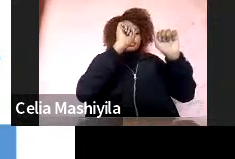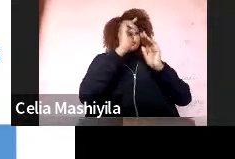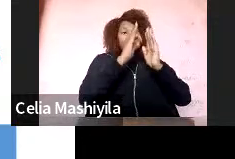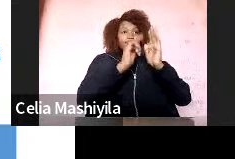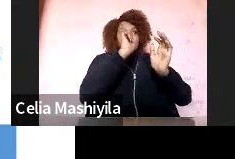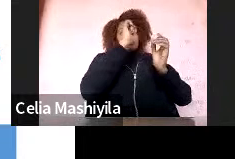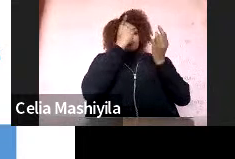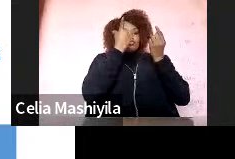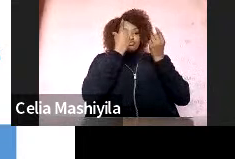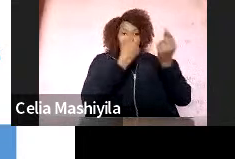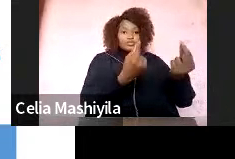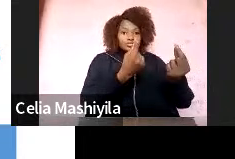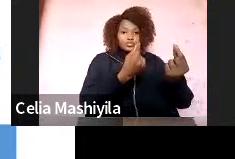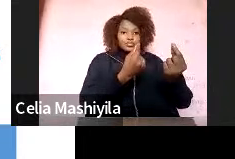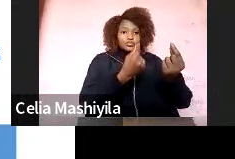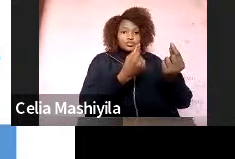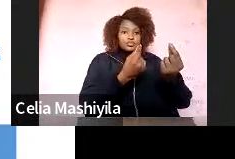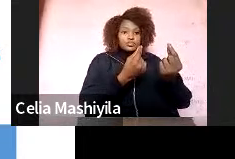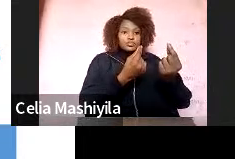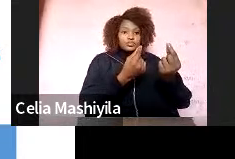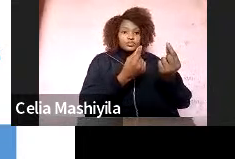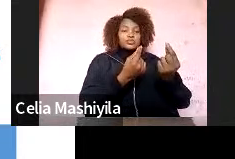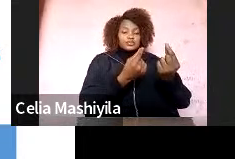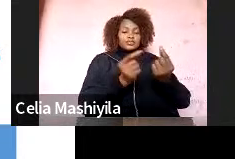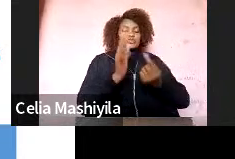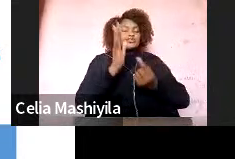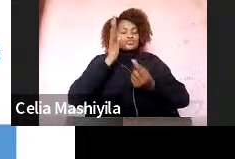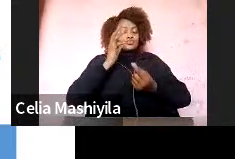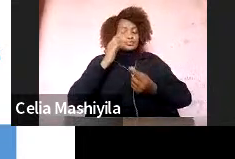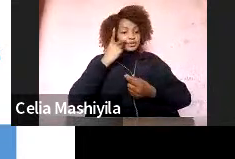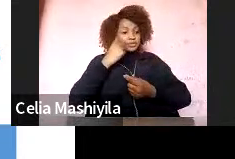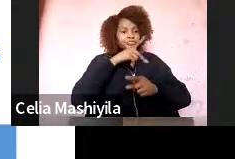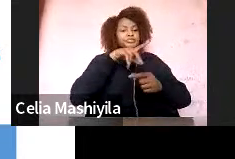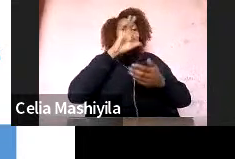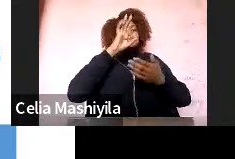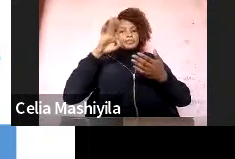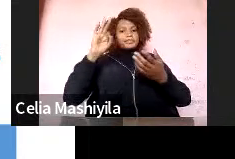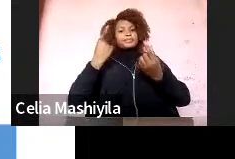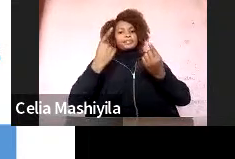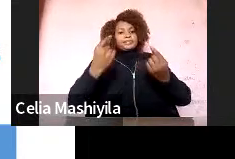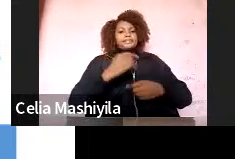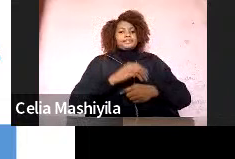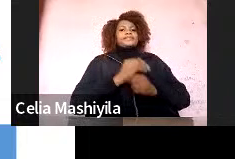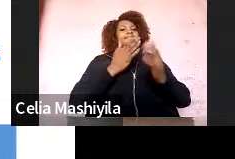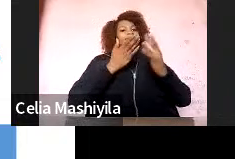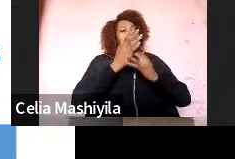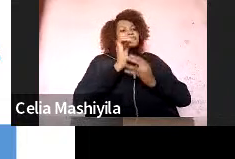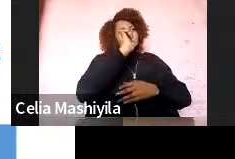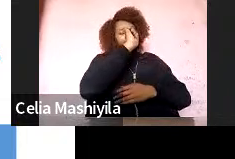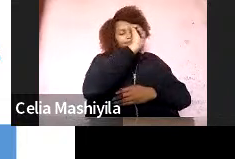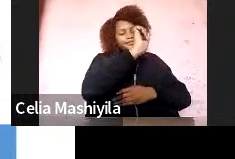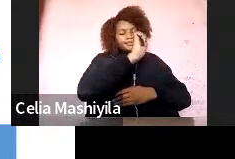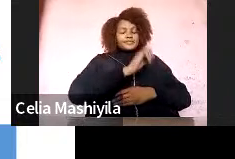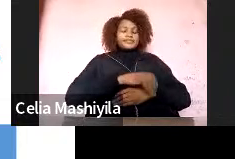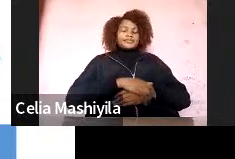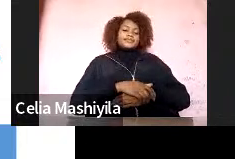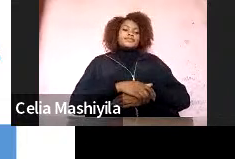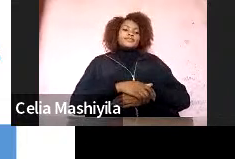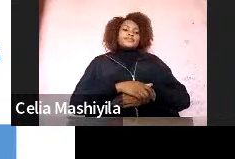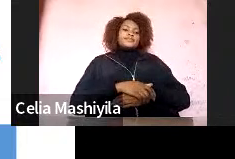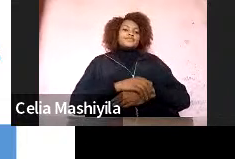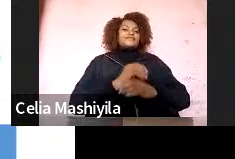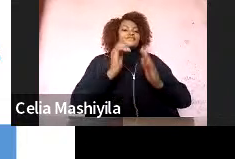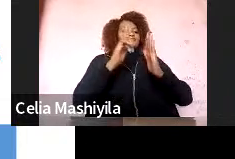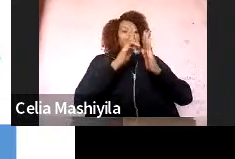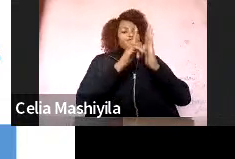regarded as done by the taxpayer or trader, while it is your right to get representation.